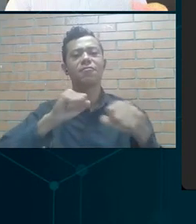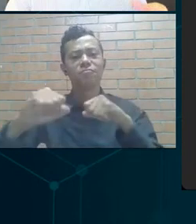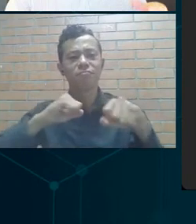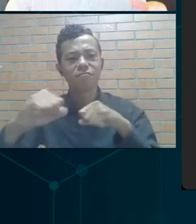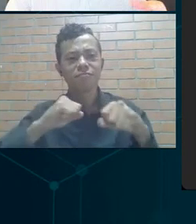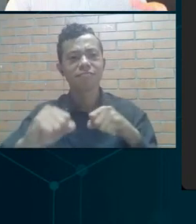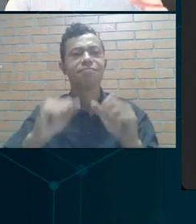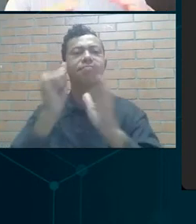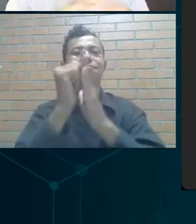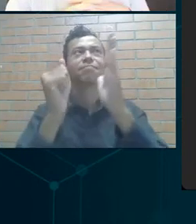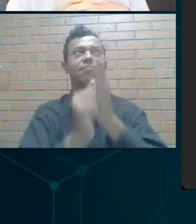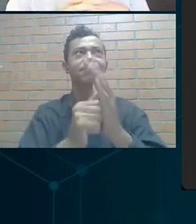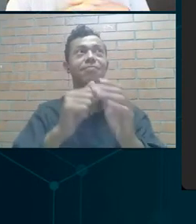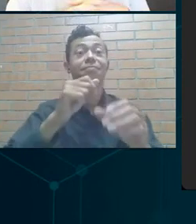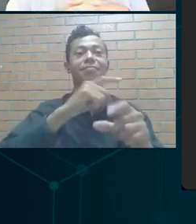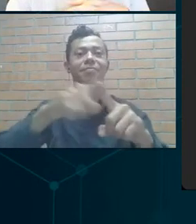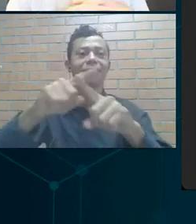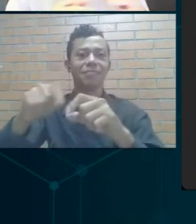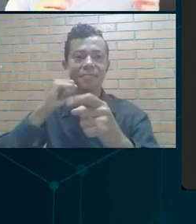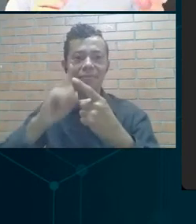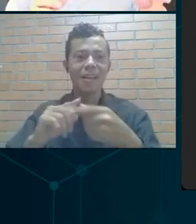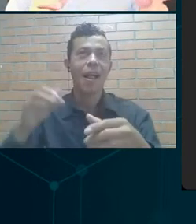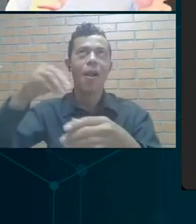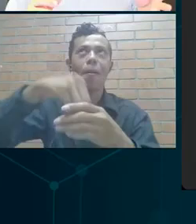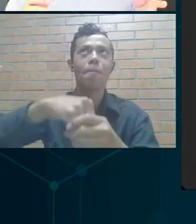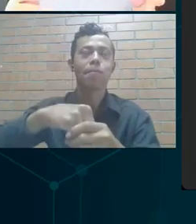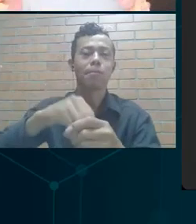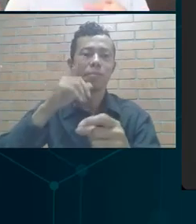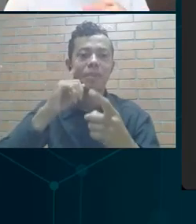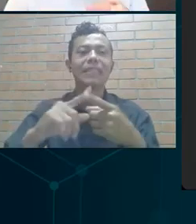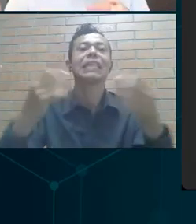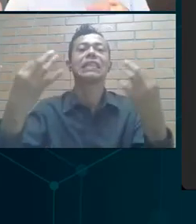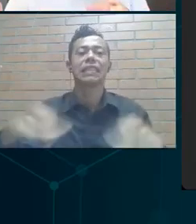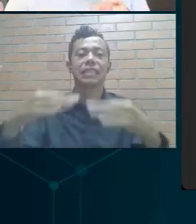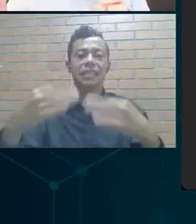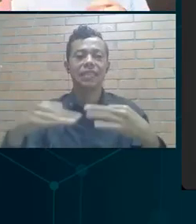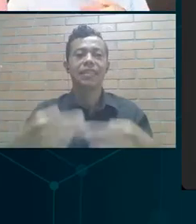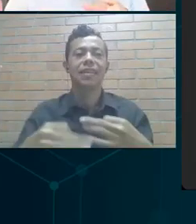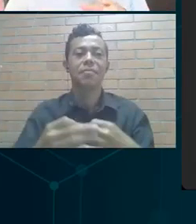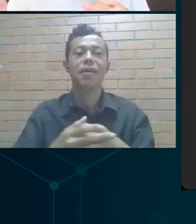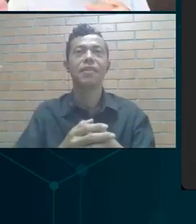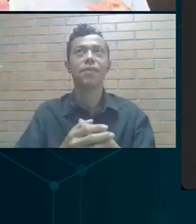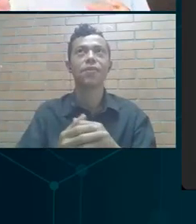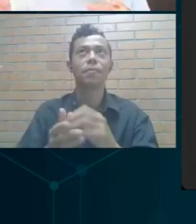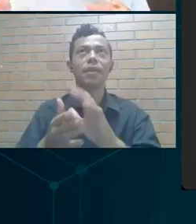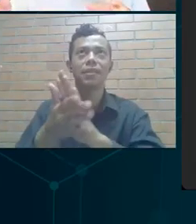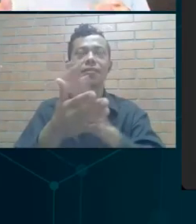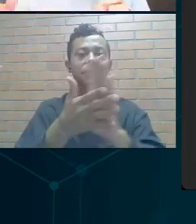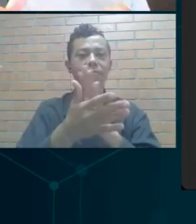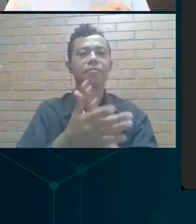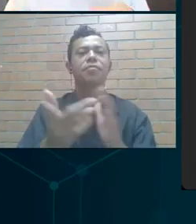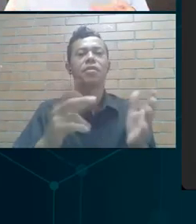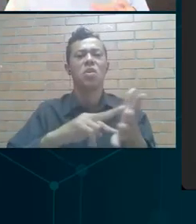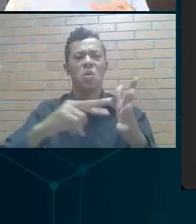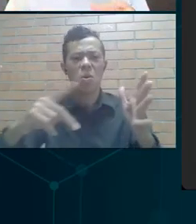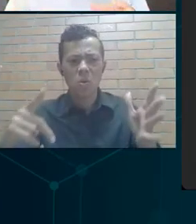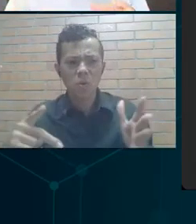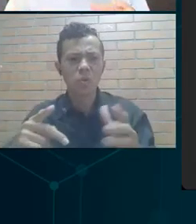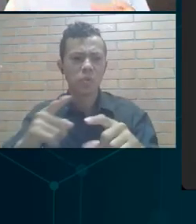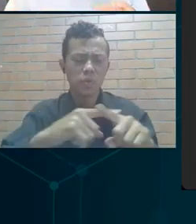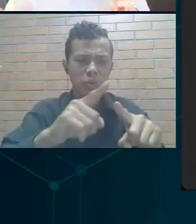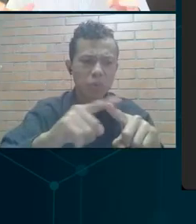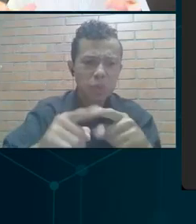organizations was something that was not simple. The installations lasted years, and over 70% of them never